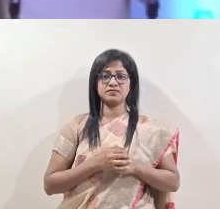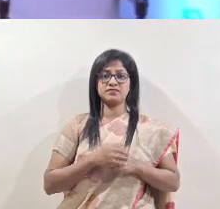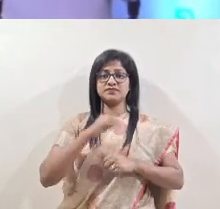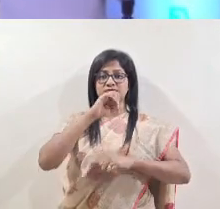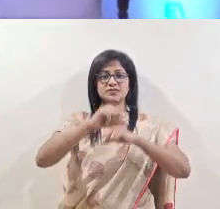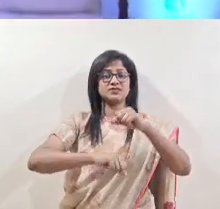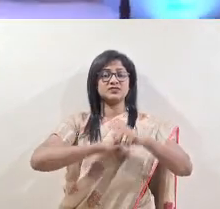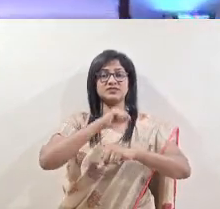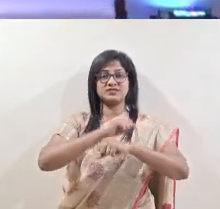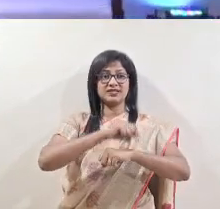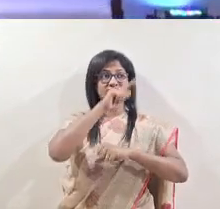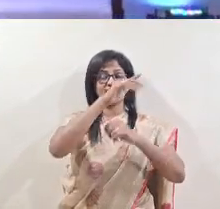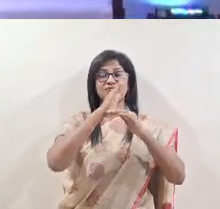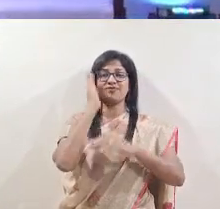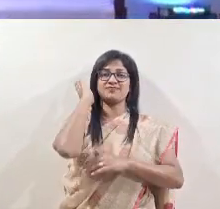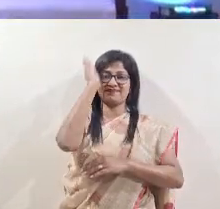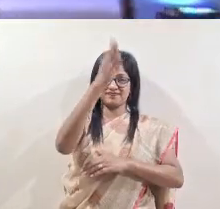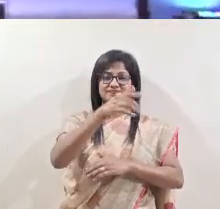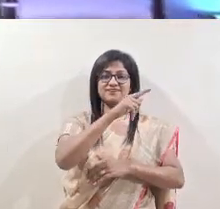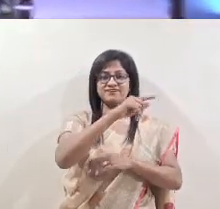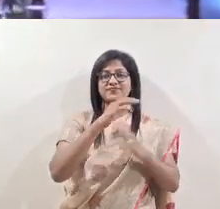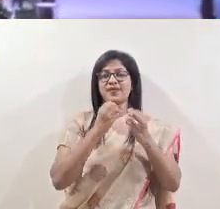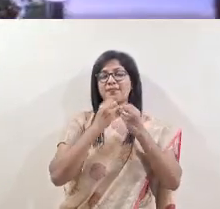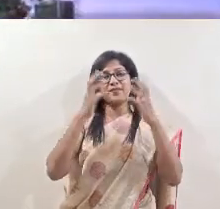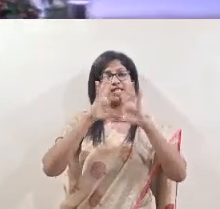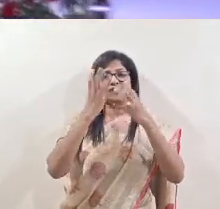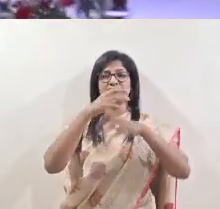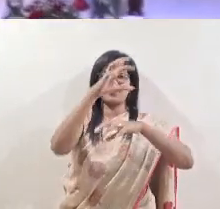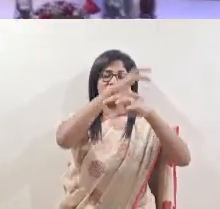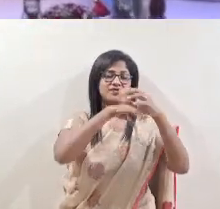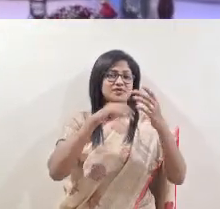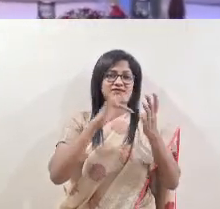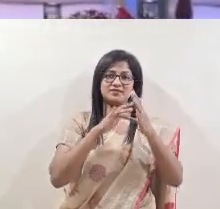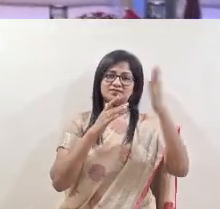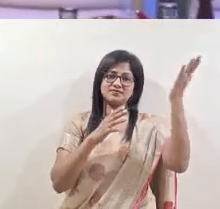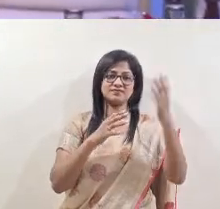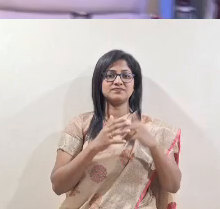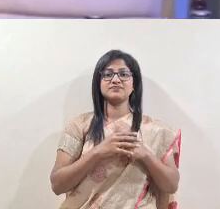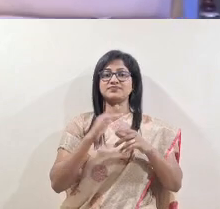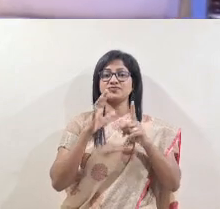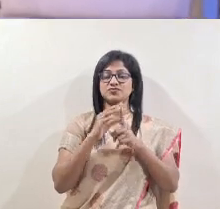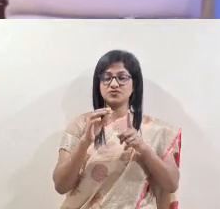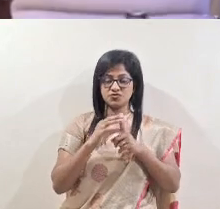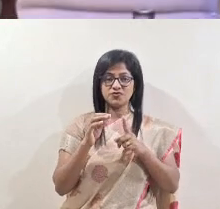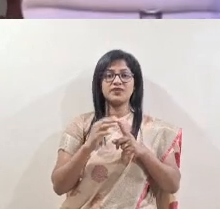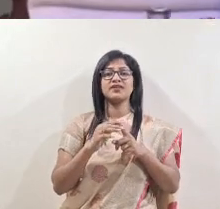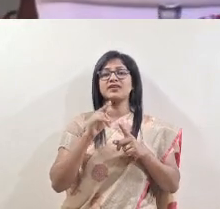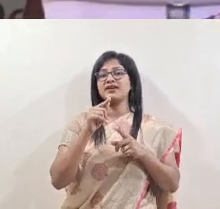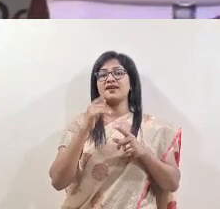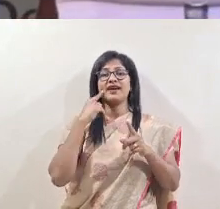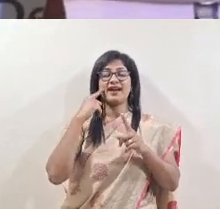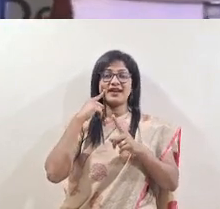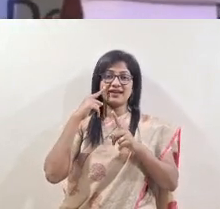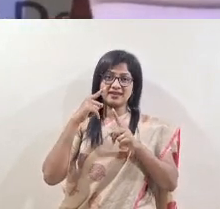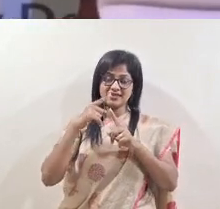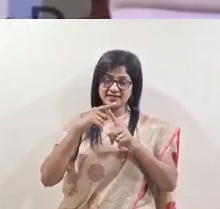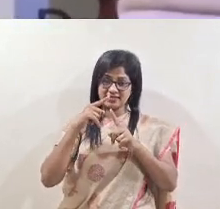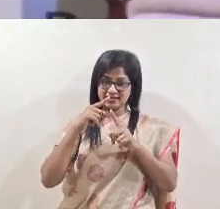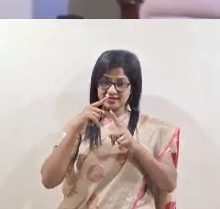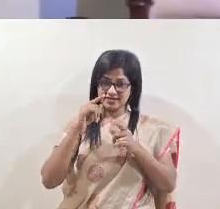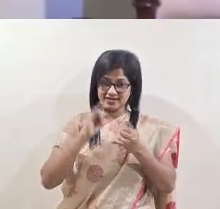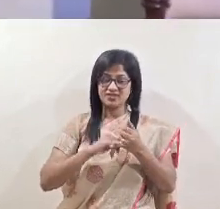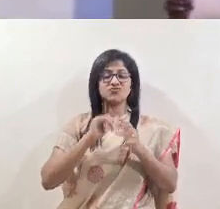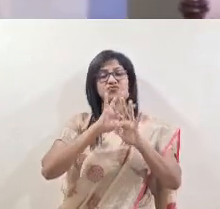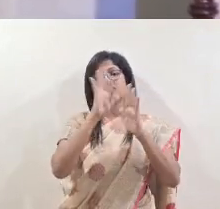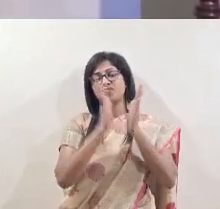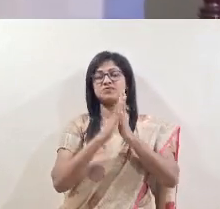Singapore is much ahead than most of the countries actually in implementing, whether it is ITS or in the overall